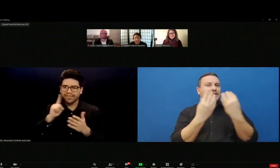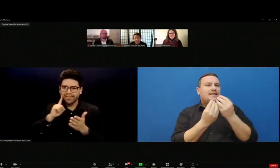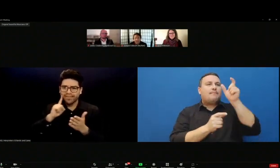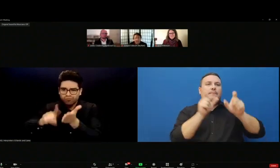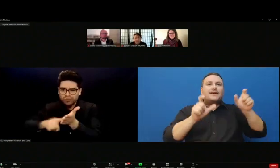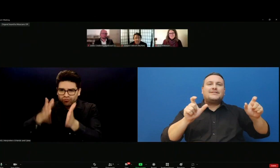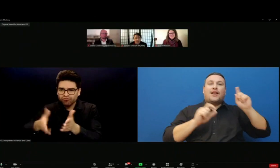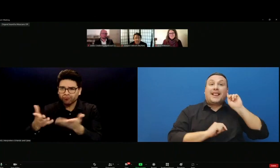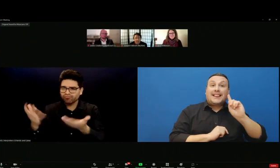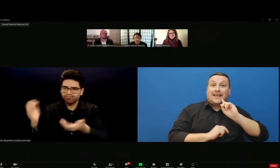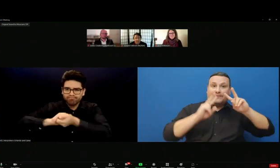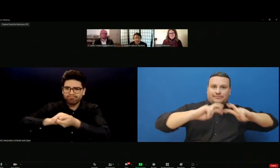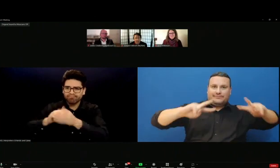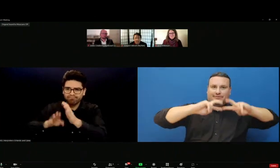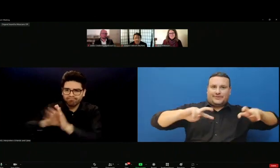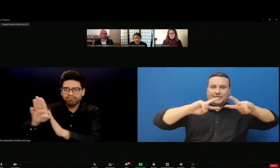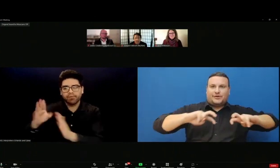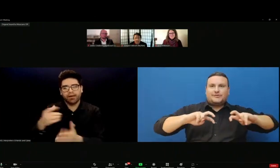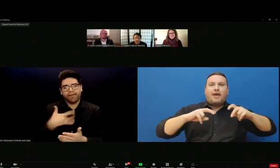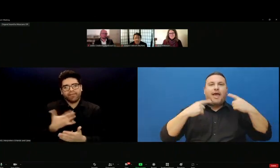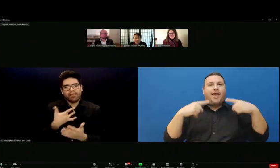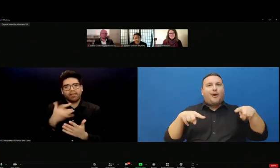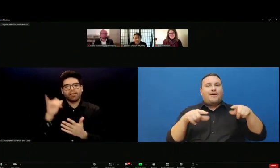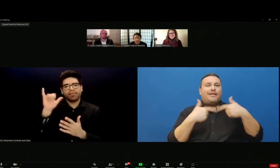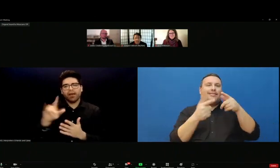I think it manages to